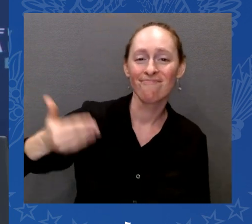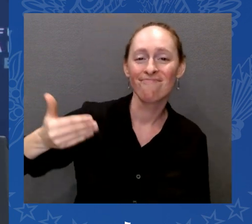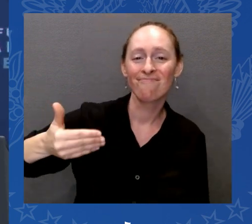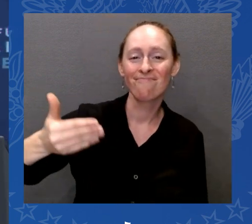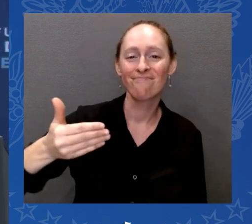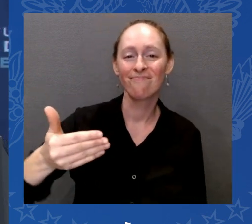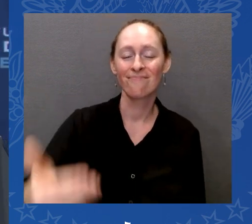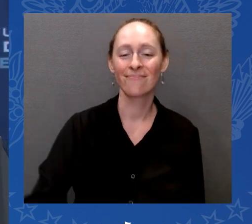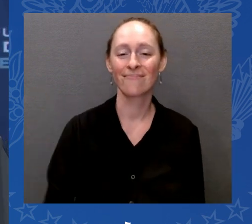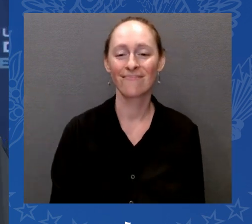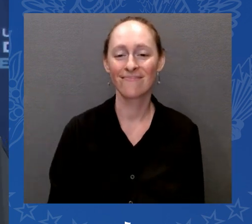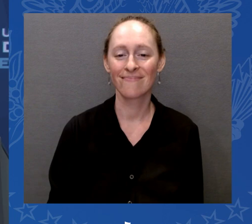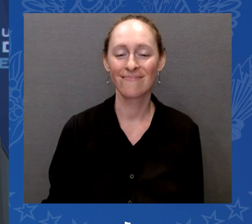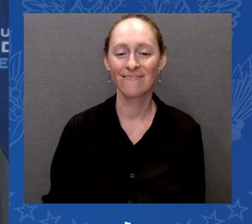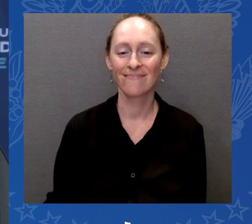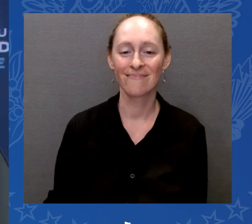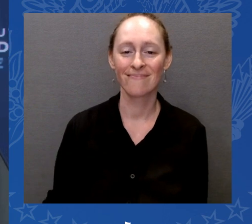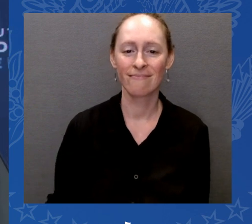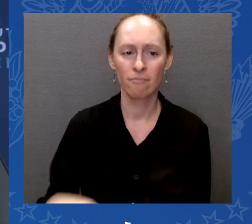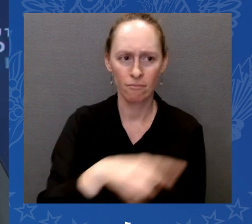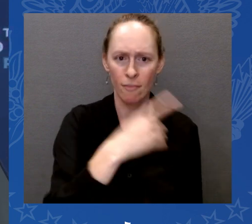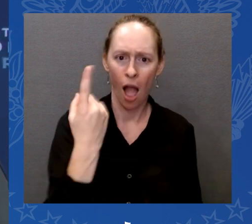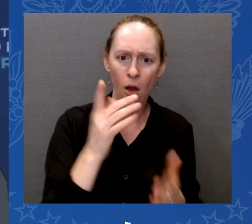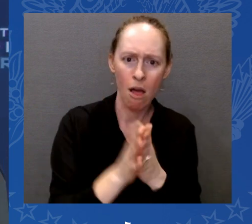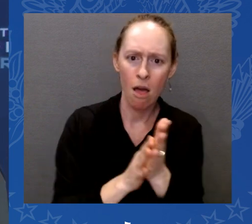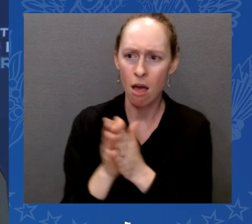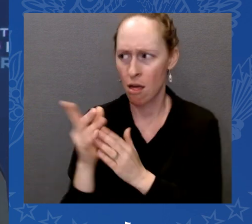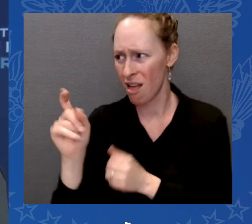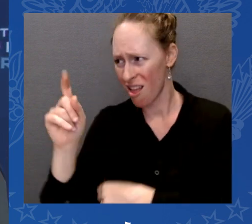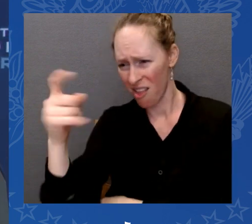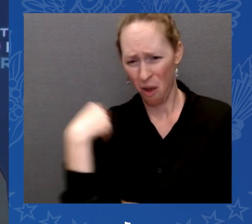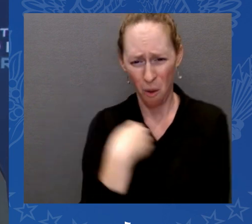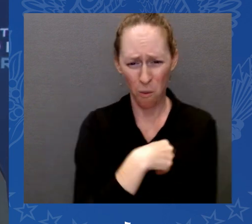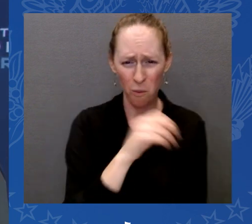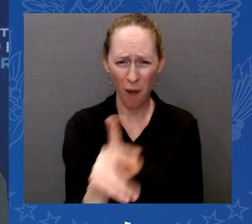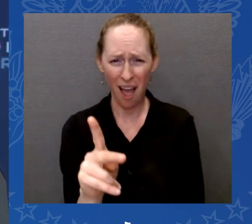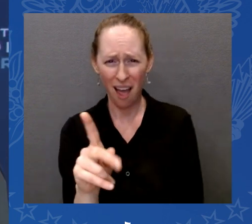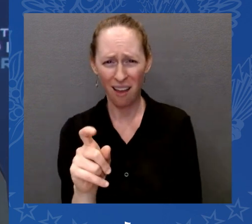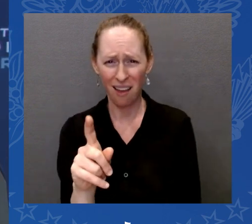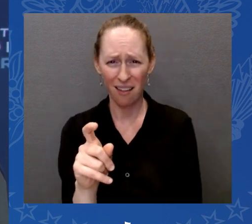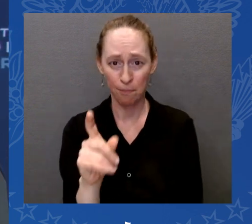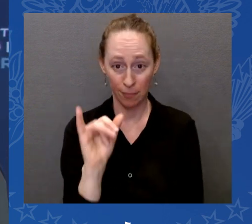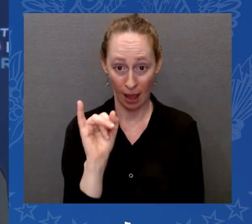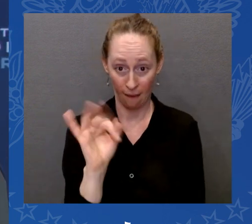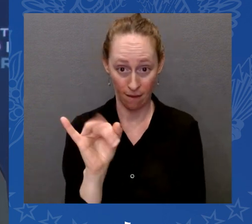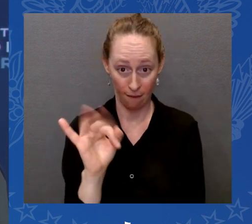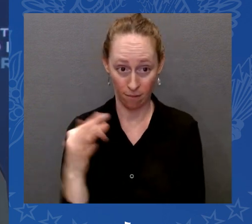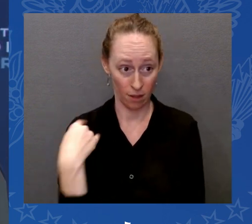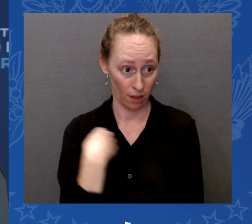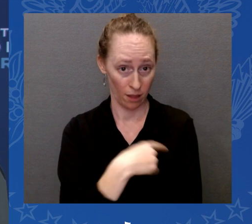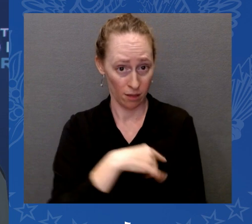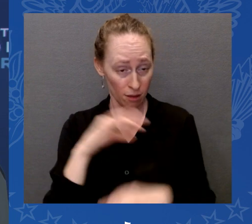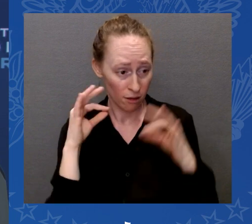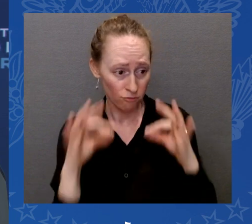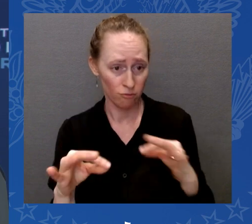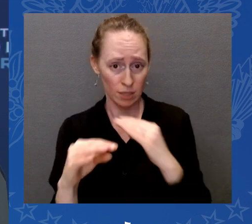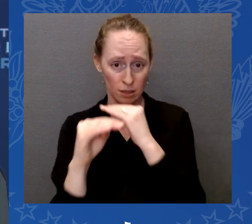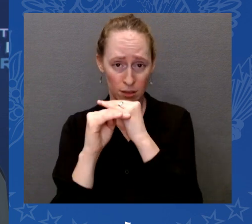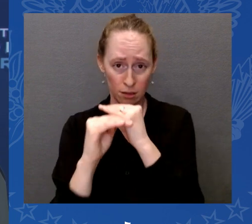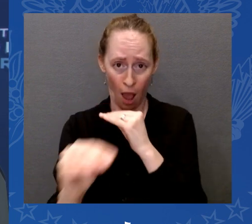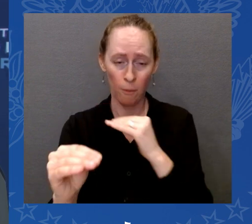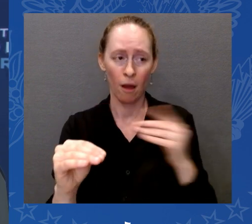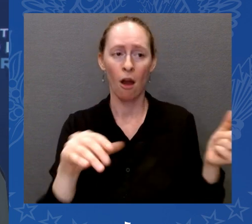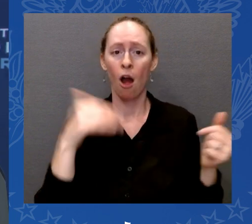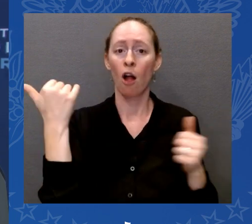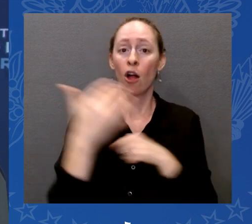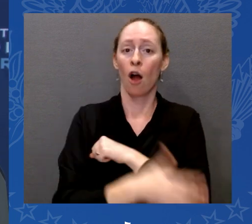okay? Because if we're doing well, they think they got a shot to do well too. And that's not hyperbole. That's a